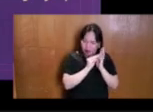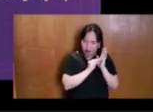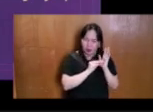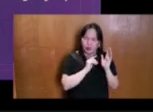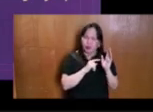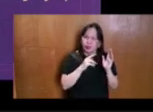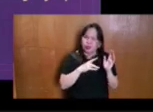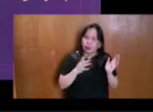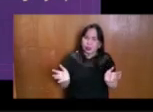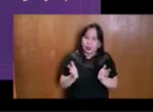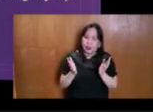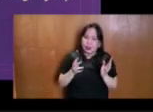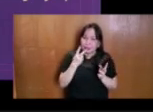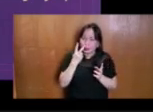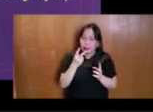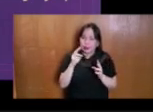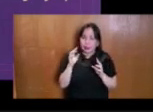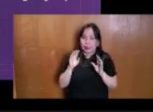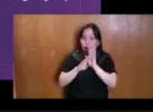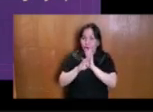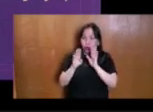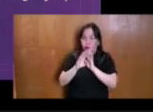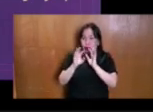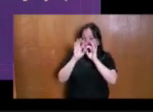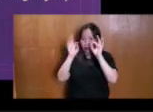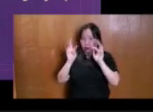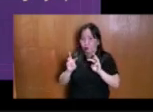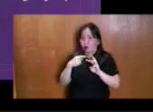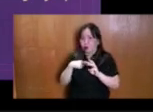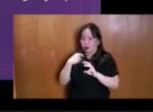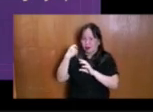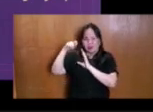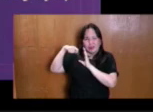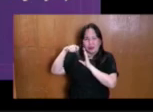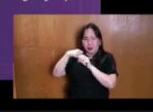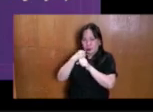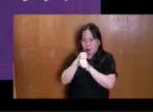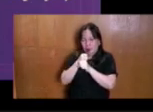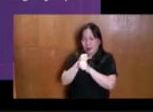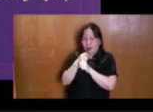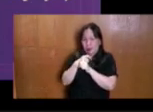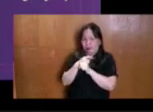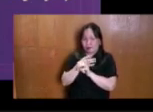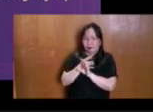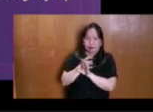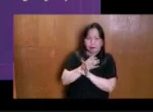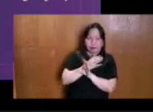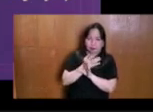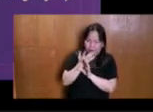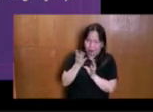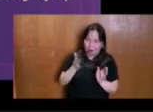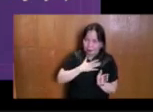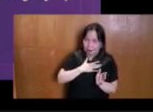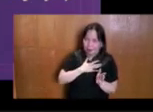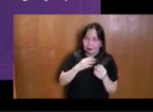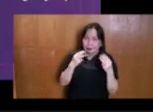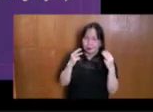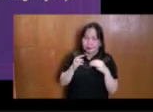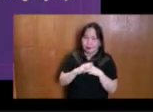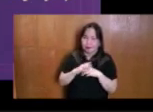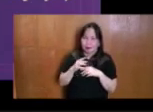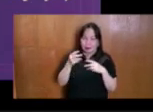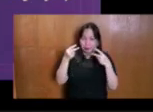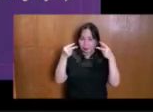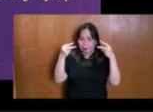the development framework that we have developed earlier on. So that's the URL